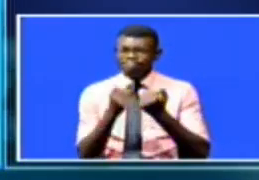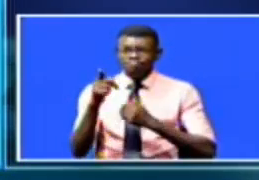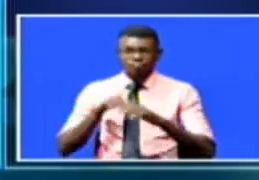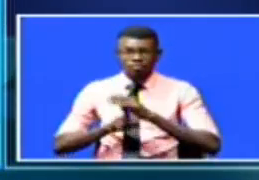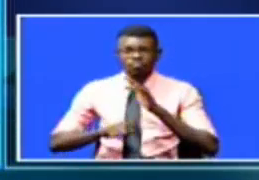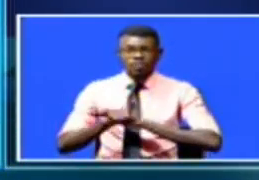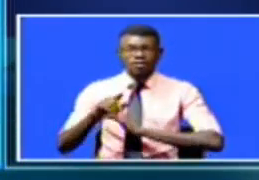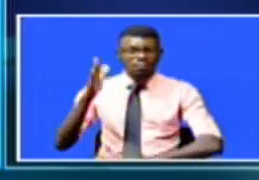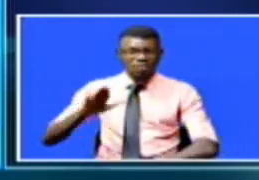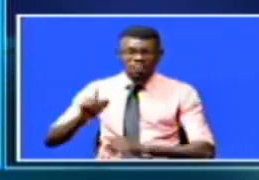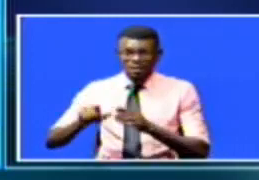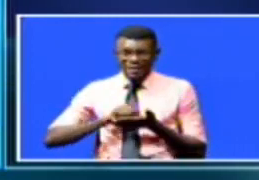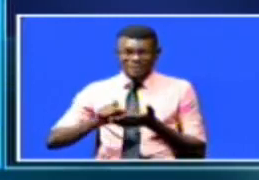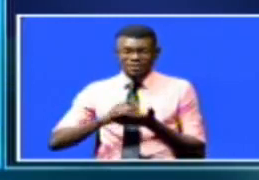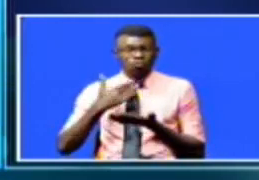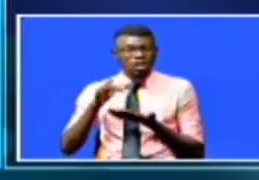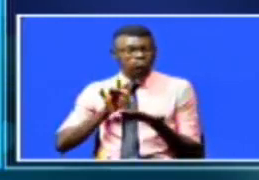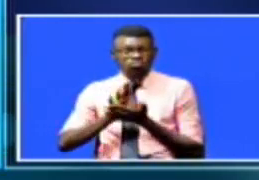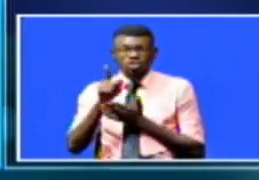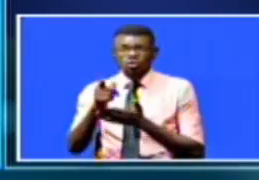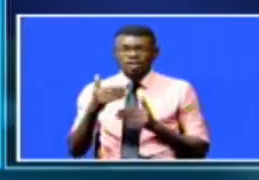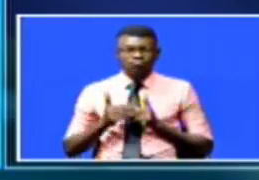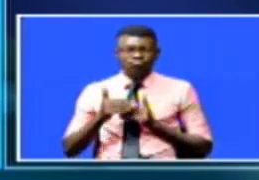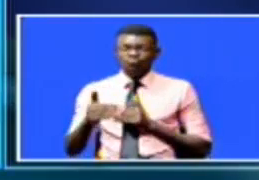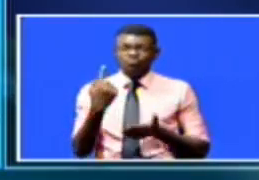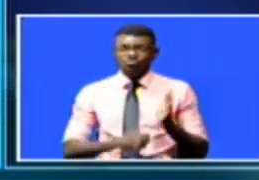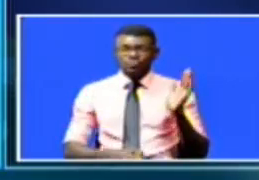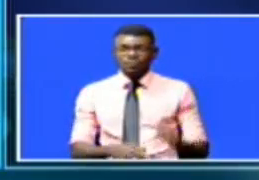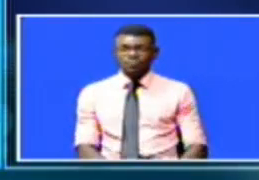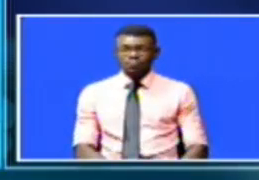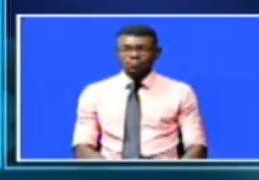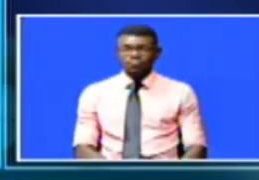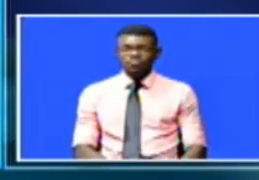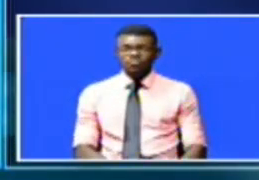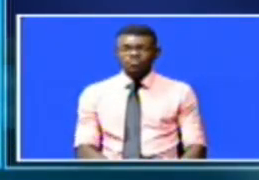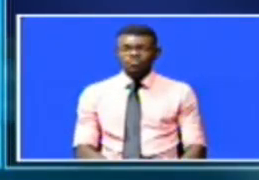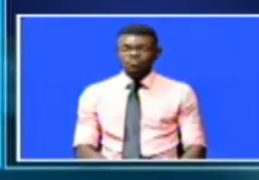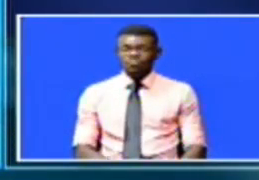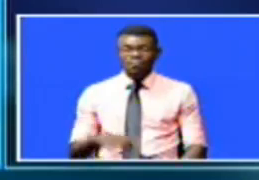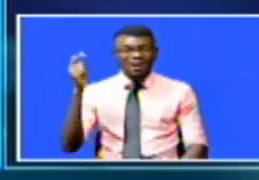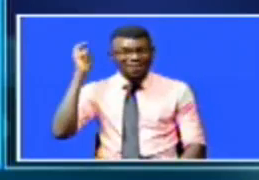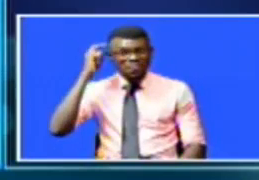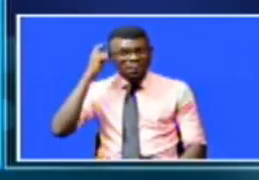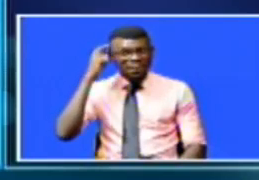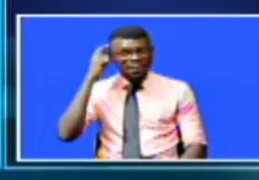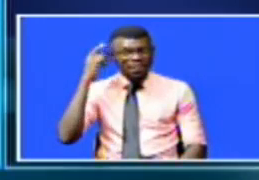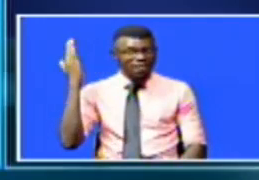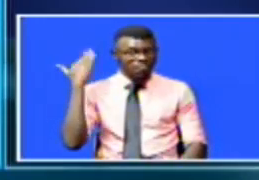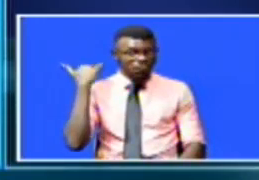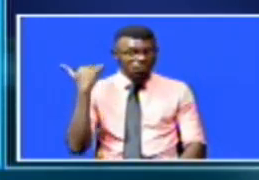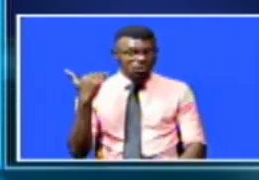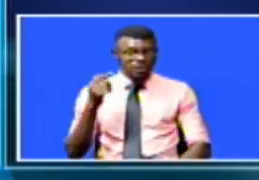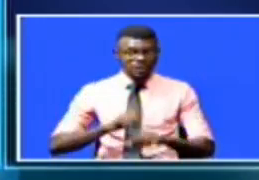you to be removed. What next now? Now, let me put it this way. First of all, I remember I said